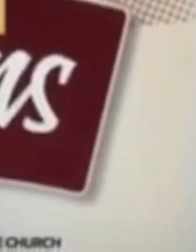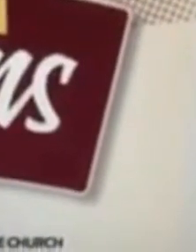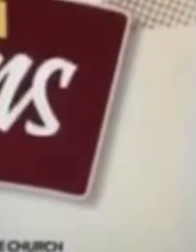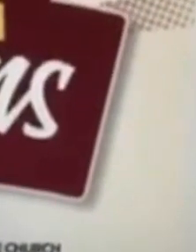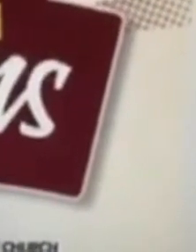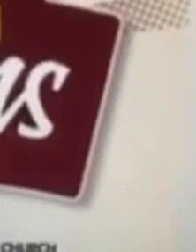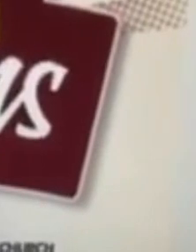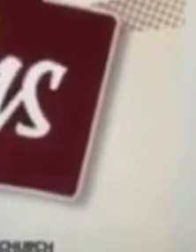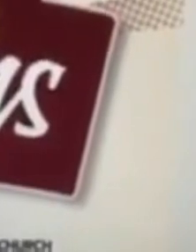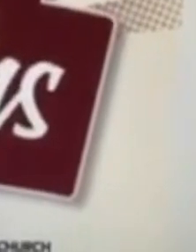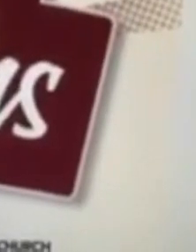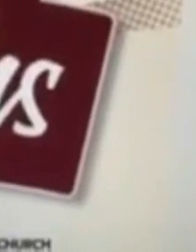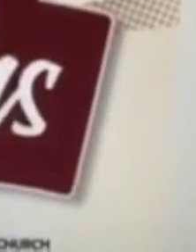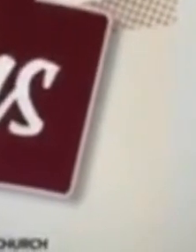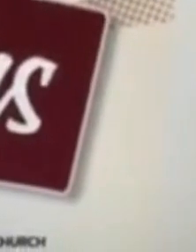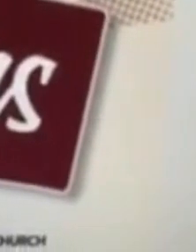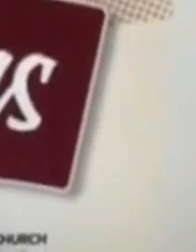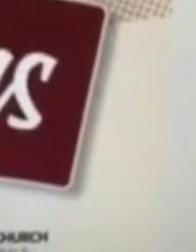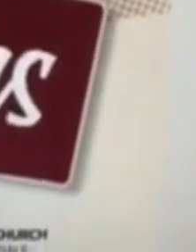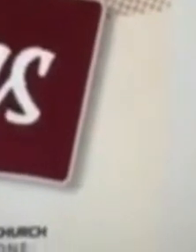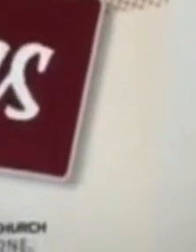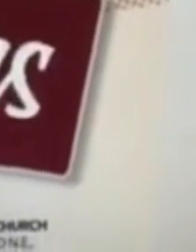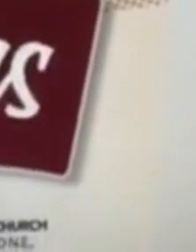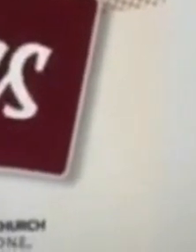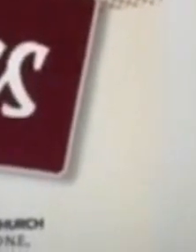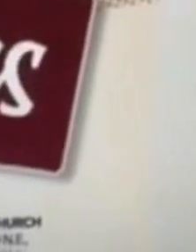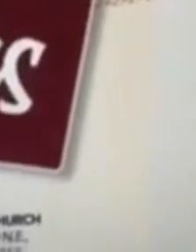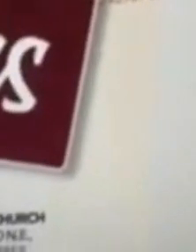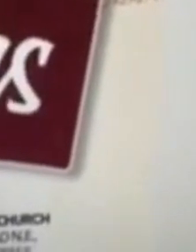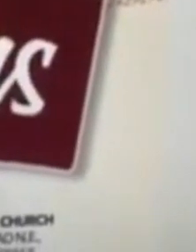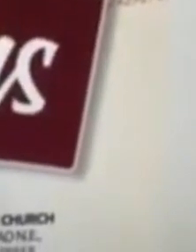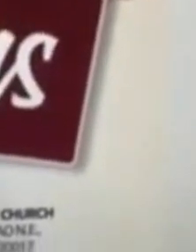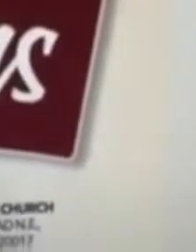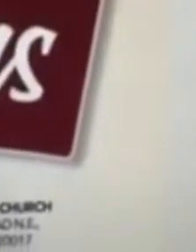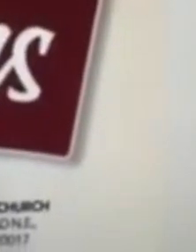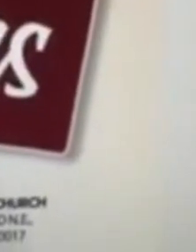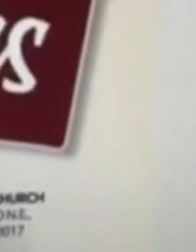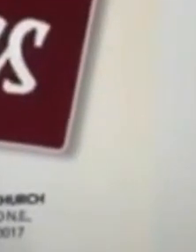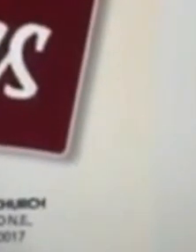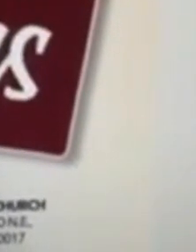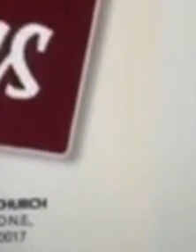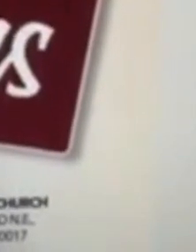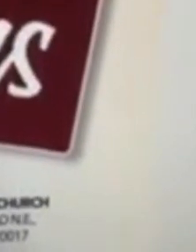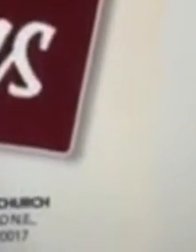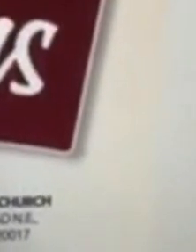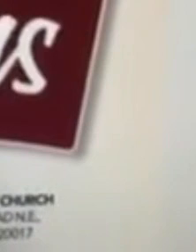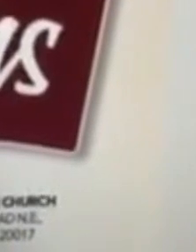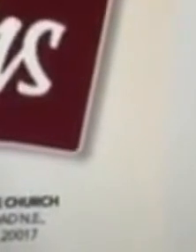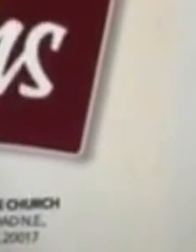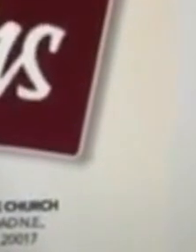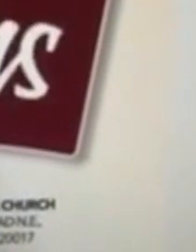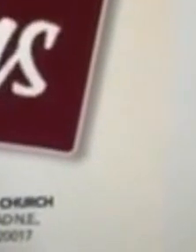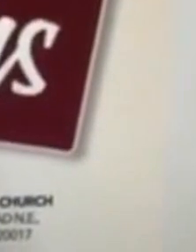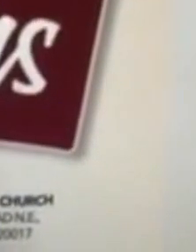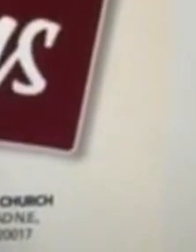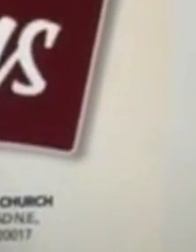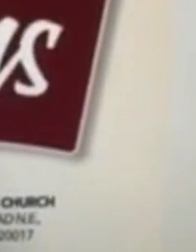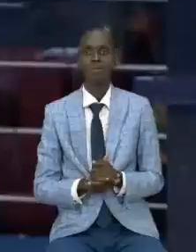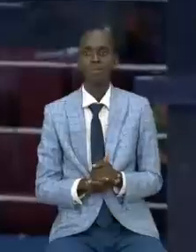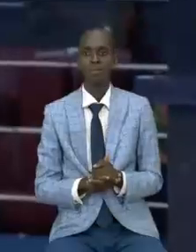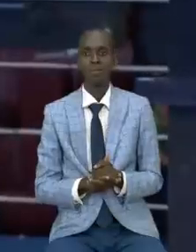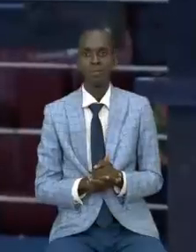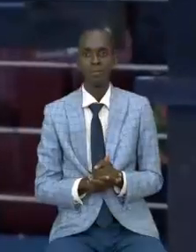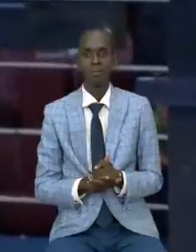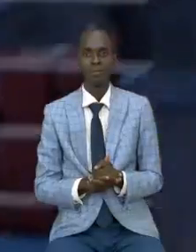Church, Washington, D.C., Pastor Michael Dada. It will be great. Come and be part of God's champions. God bless you as you